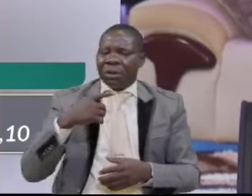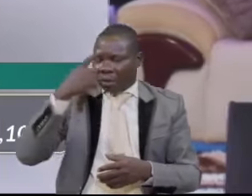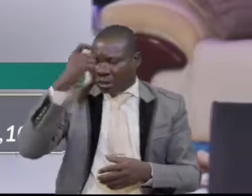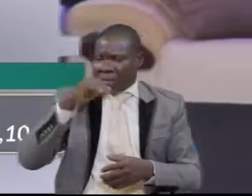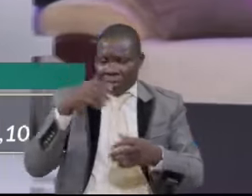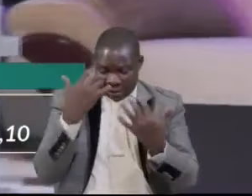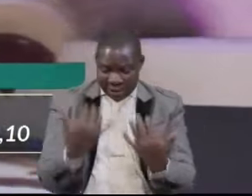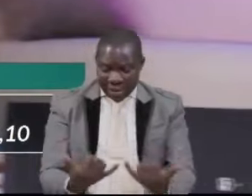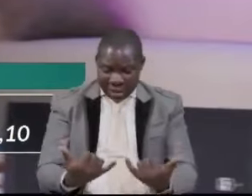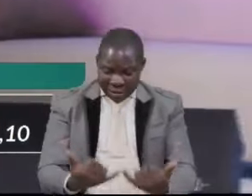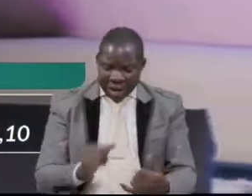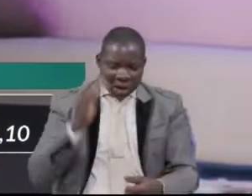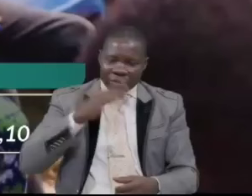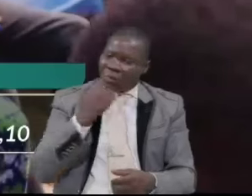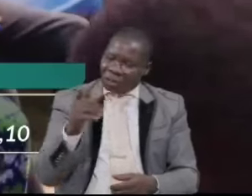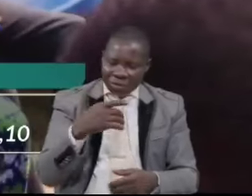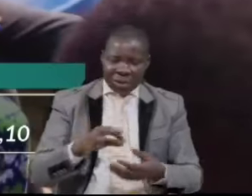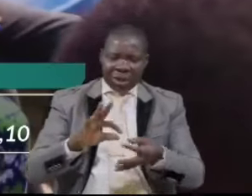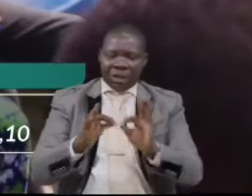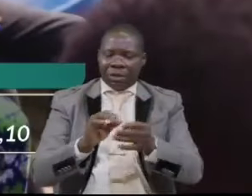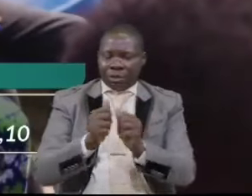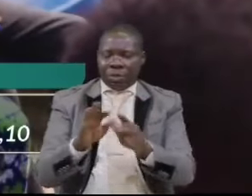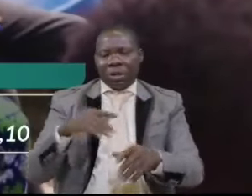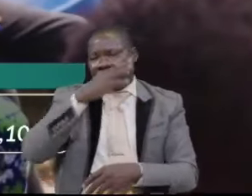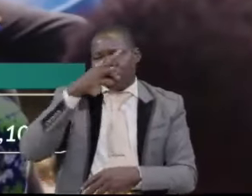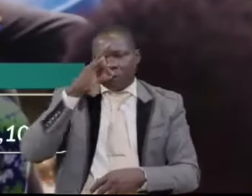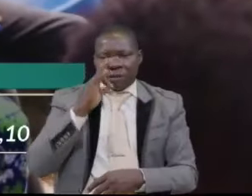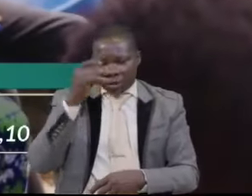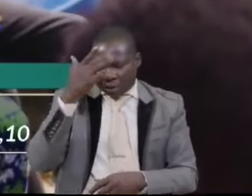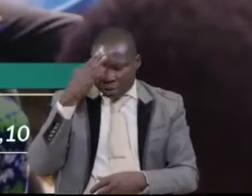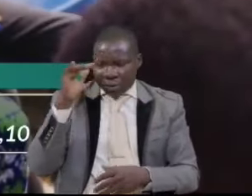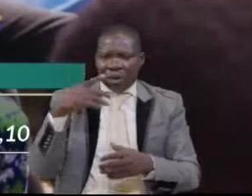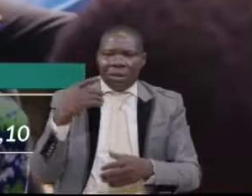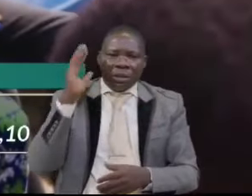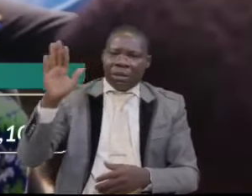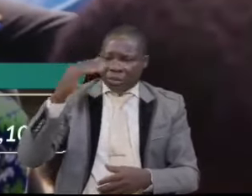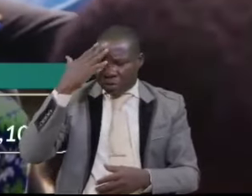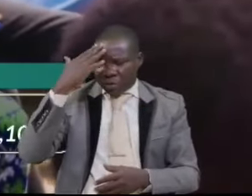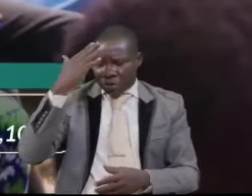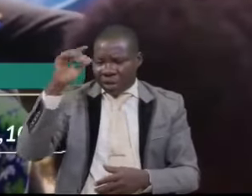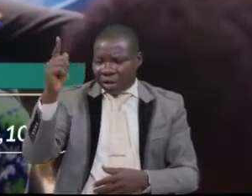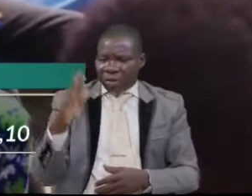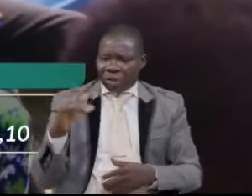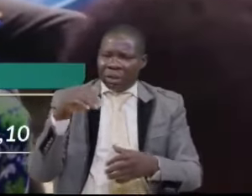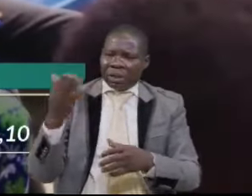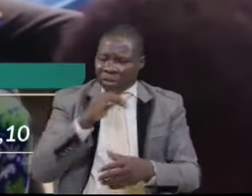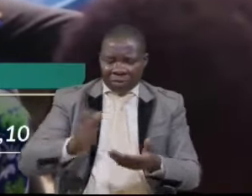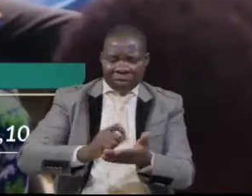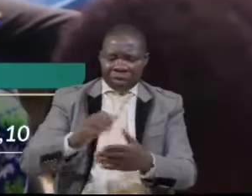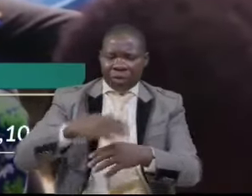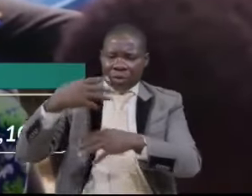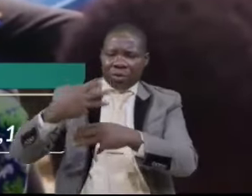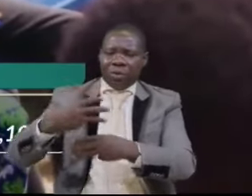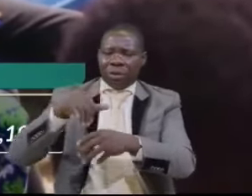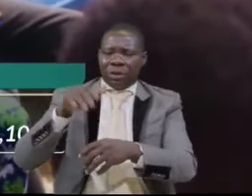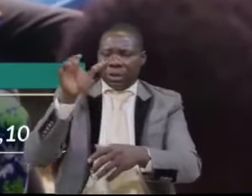interpretation. He knew his God. There is a writing on the wall in chapter 5, and now they're looking for interpretation. And